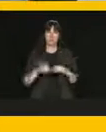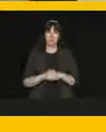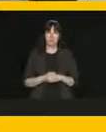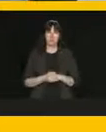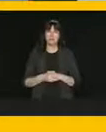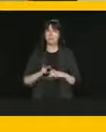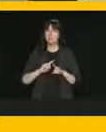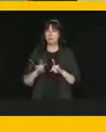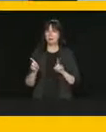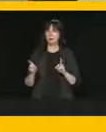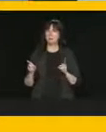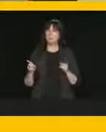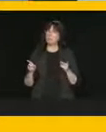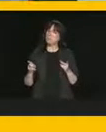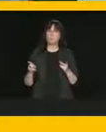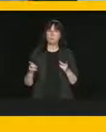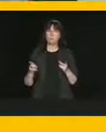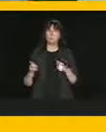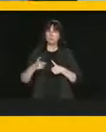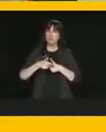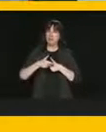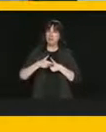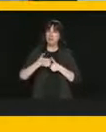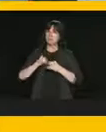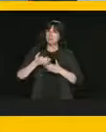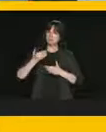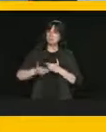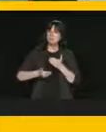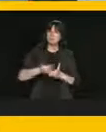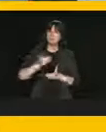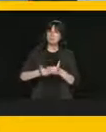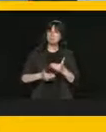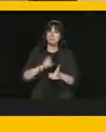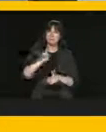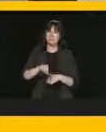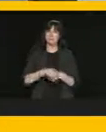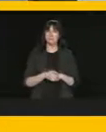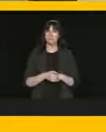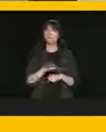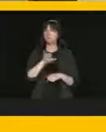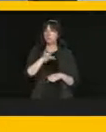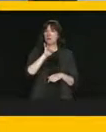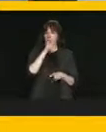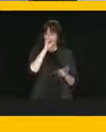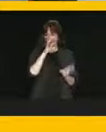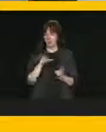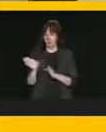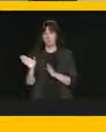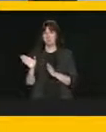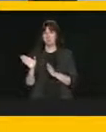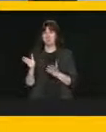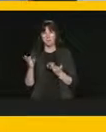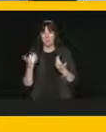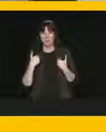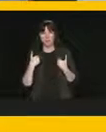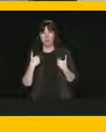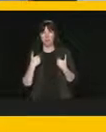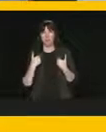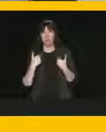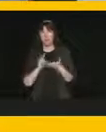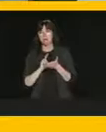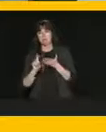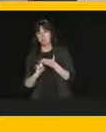But we all know that that will take some time. Even with our plans to take action